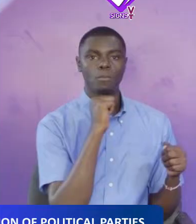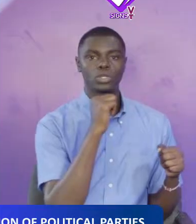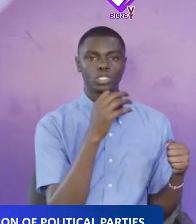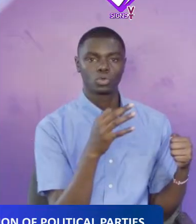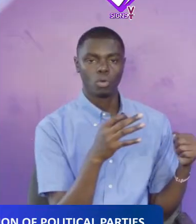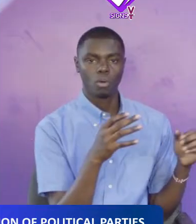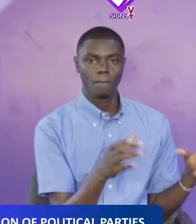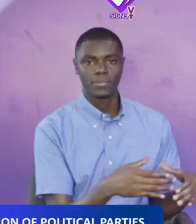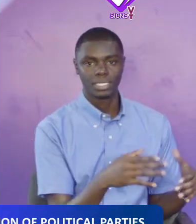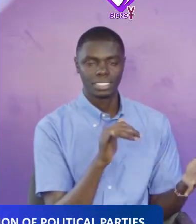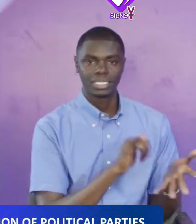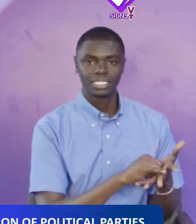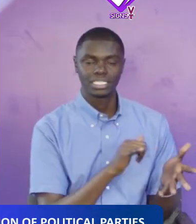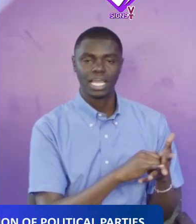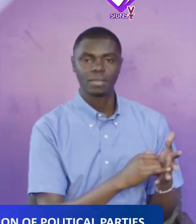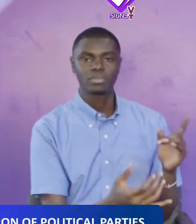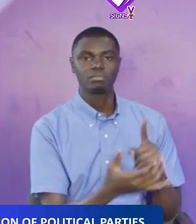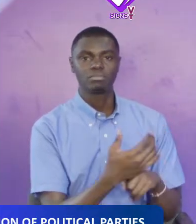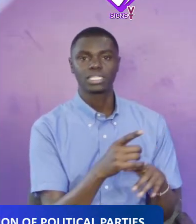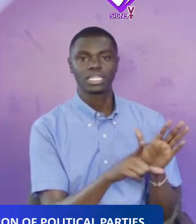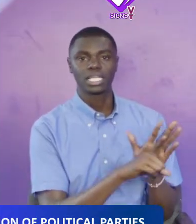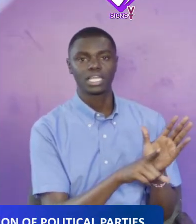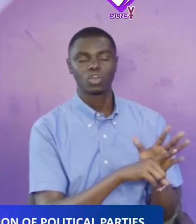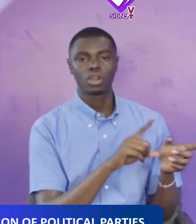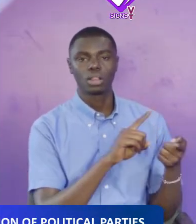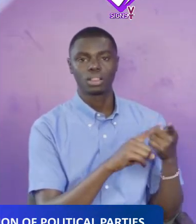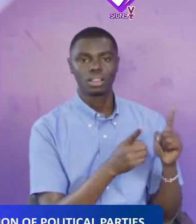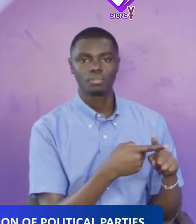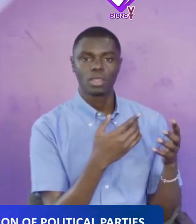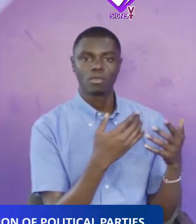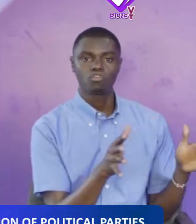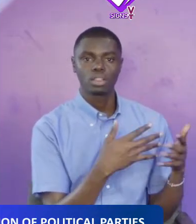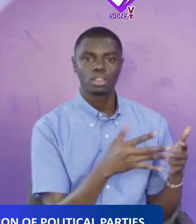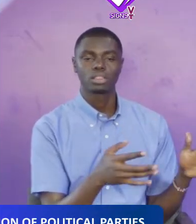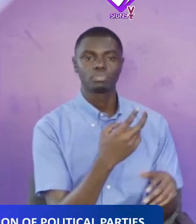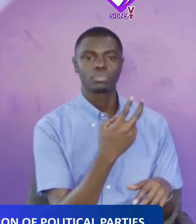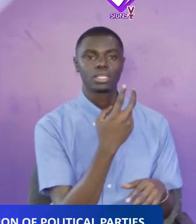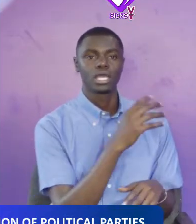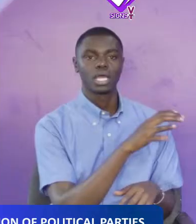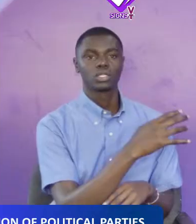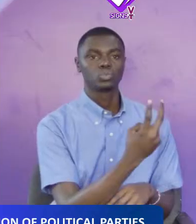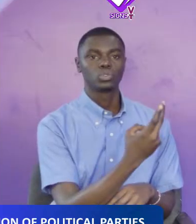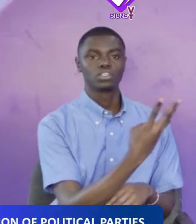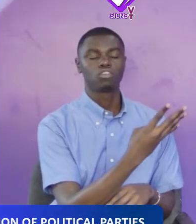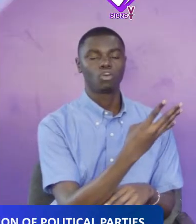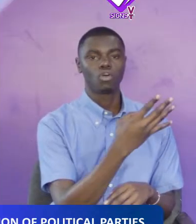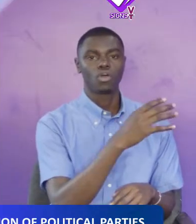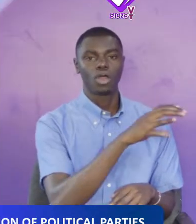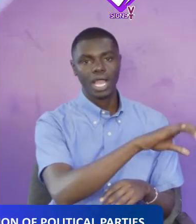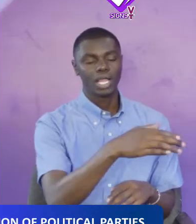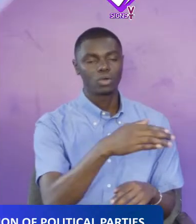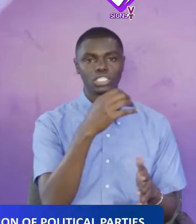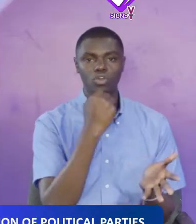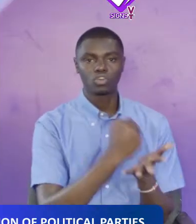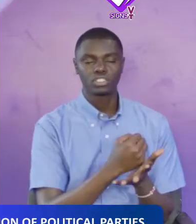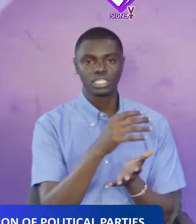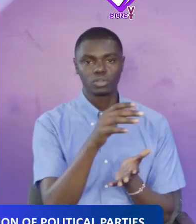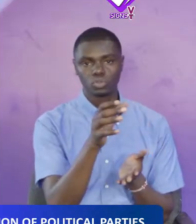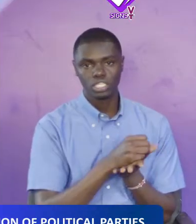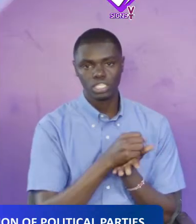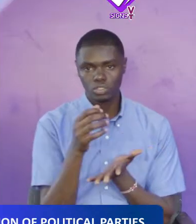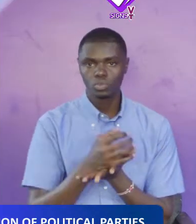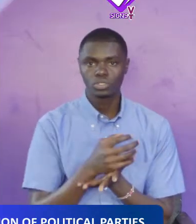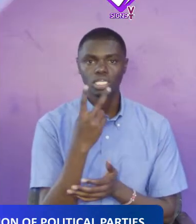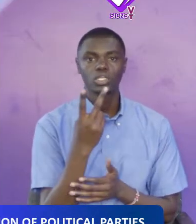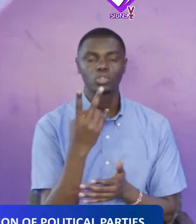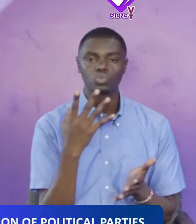meet the legal threshold in terms of opening 24 county offices and 1 head office, and recruiting